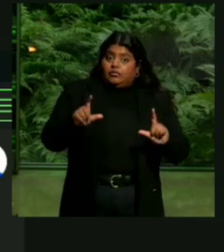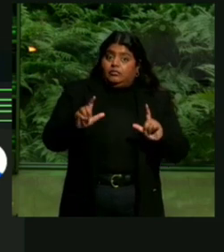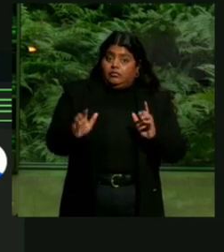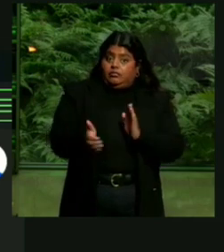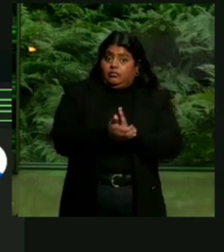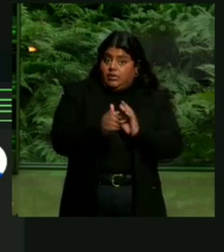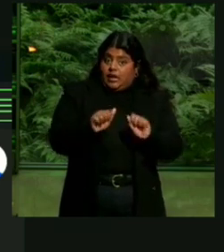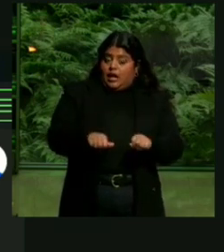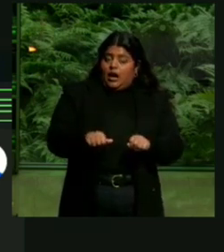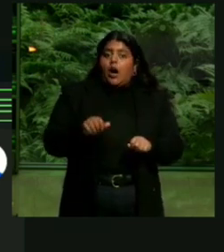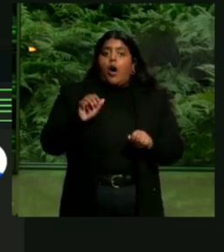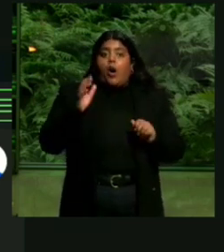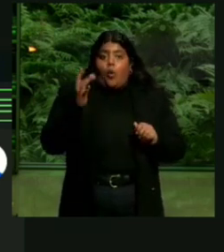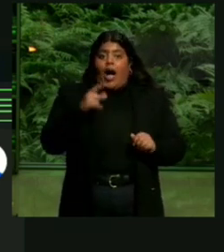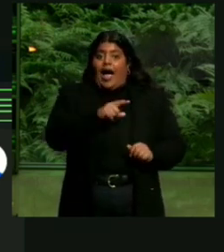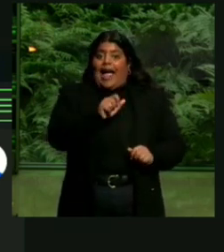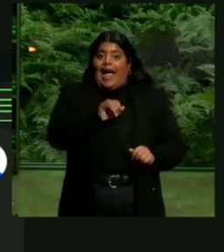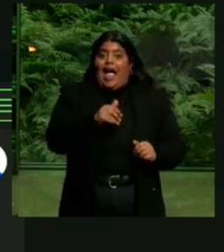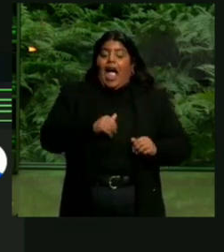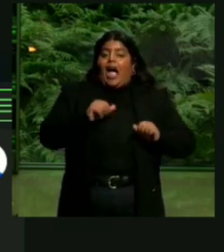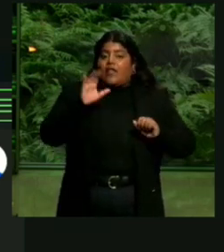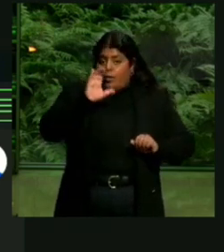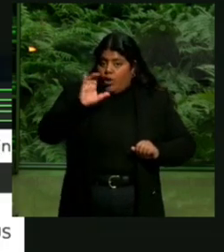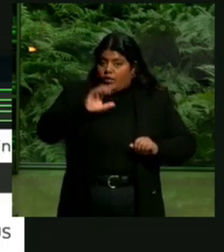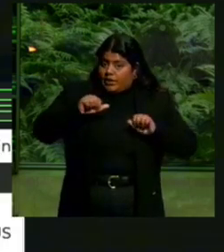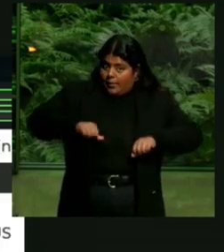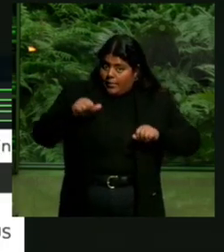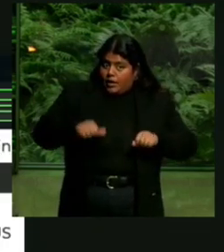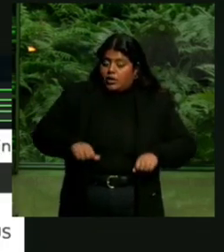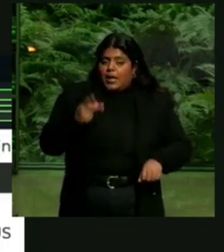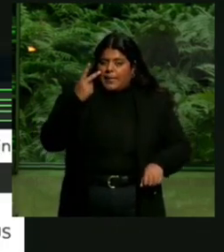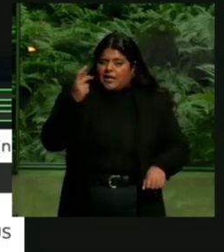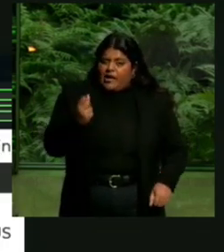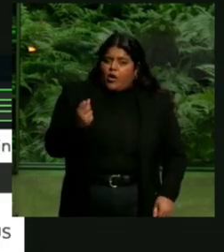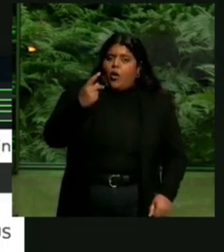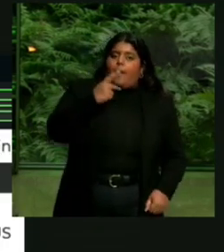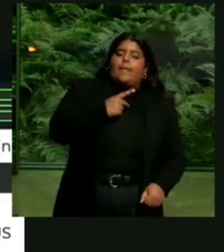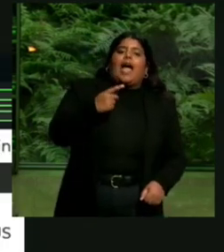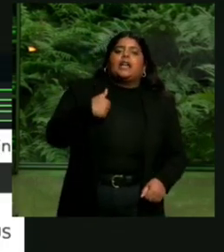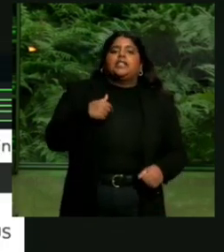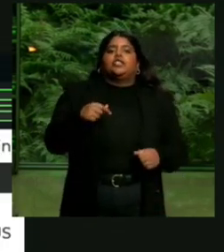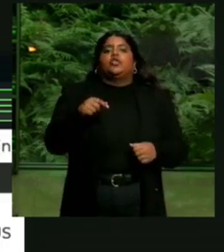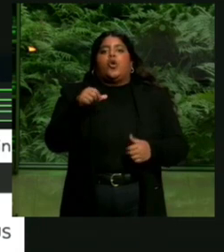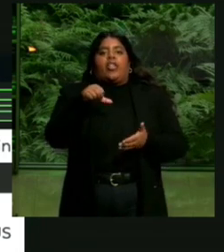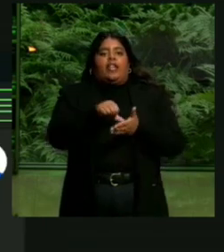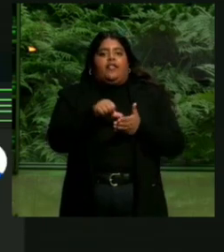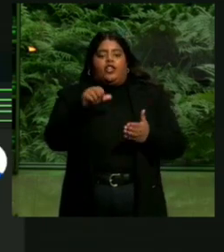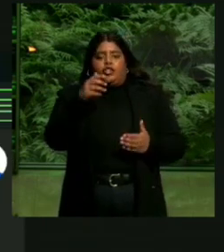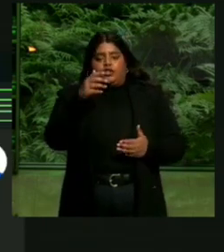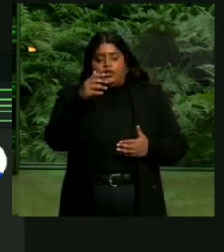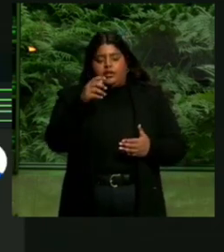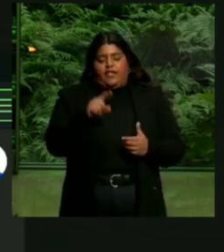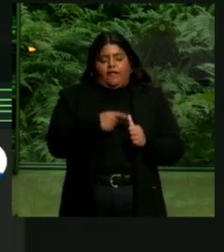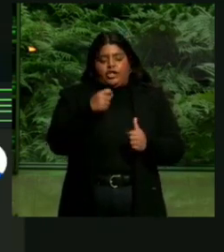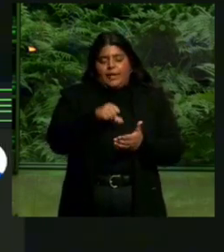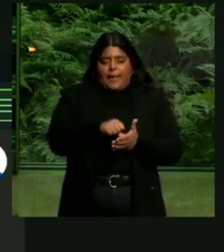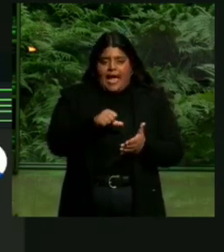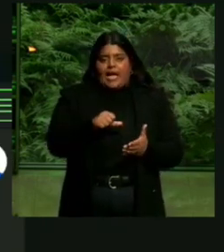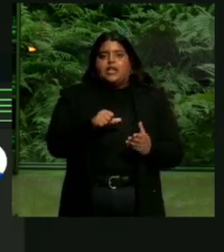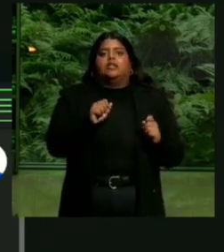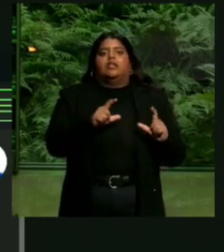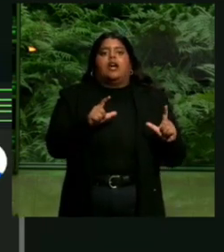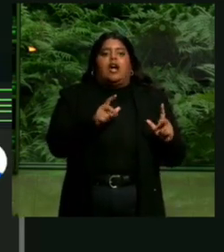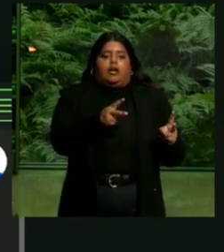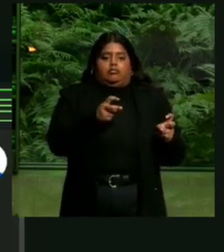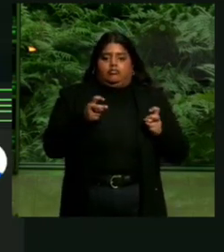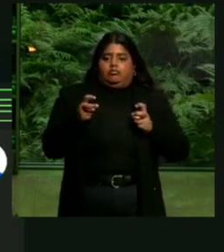browsing capabilities. So let's see if I can go back to the landing page, copy paste the link, and paste